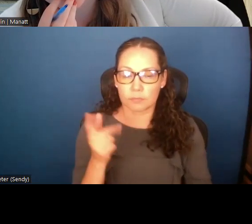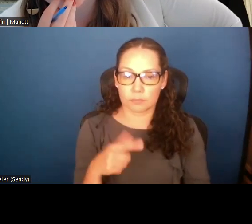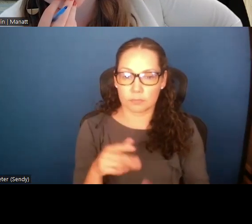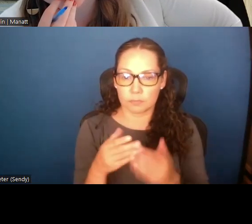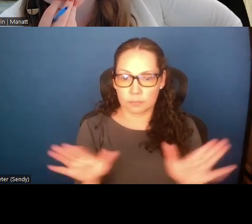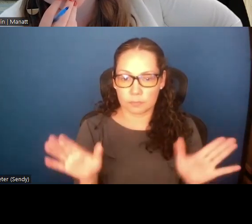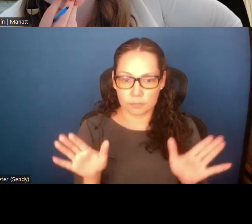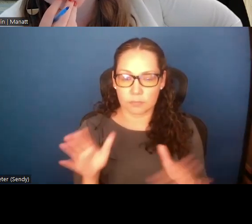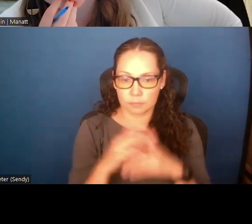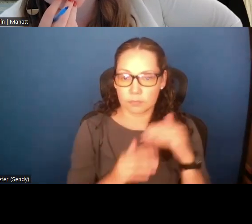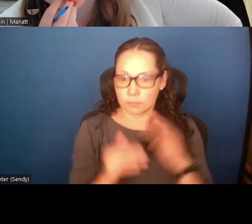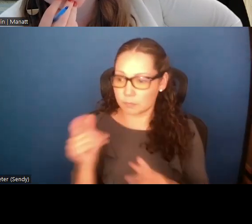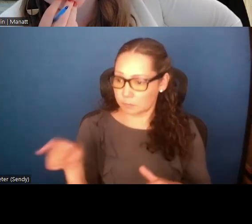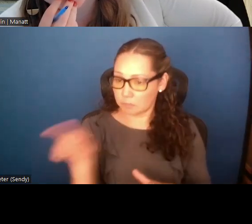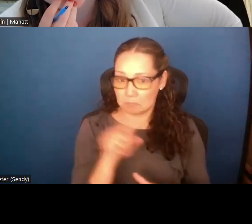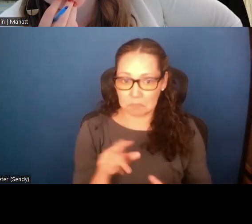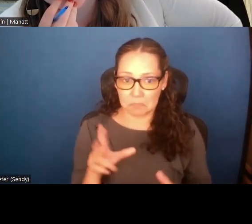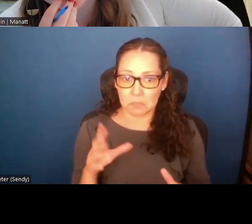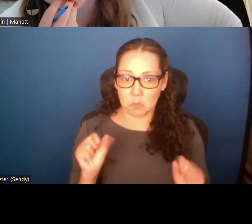next section.